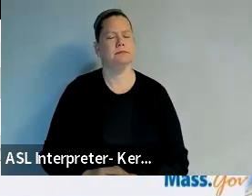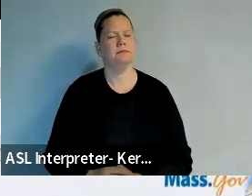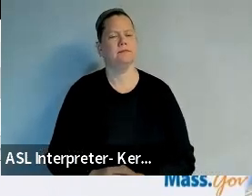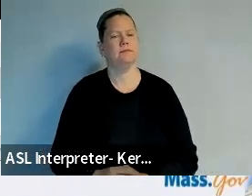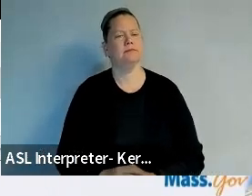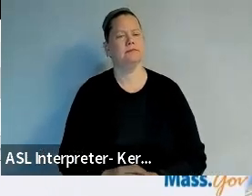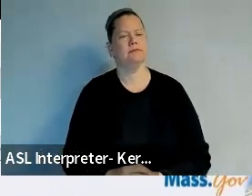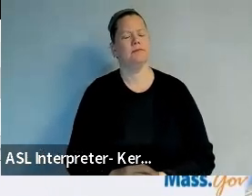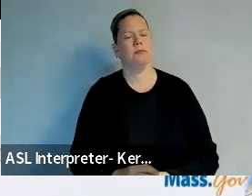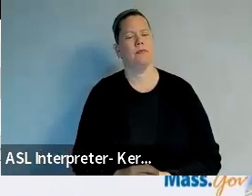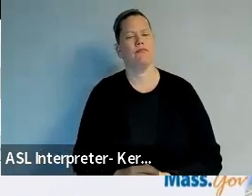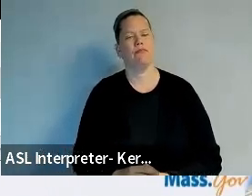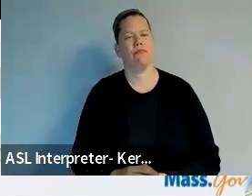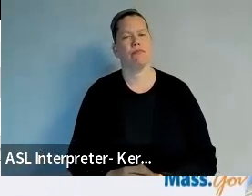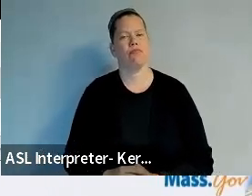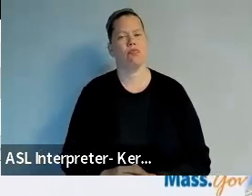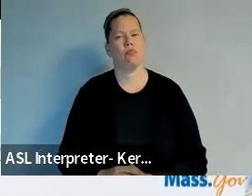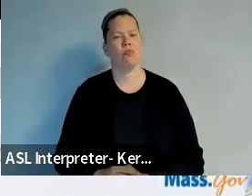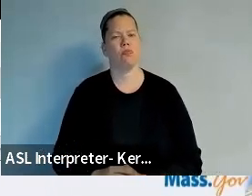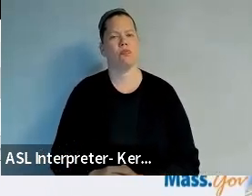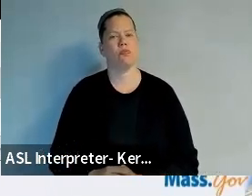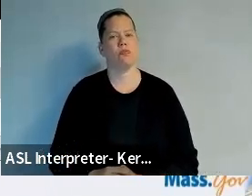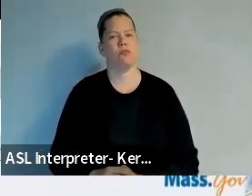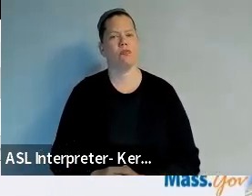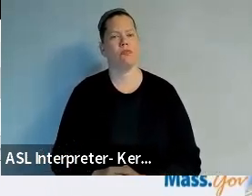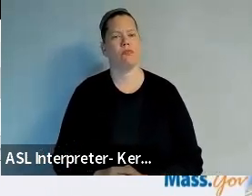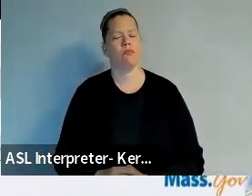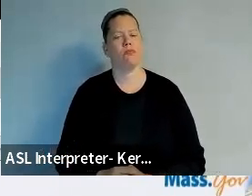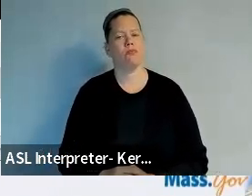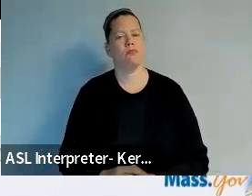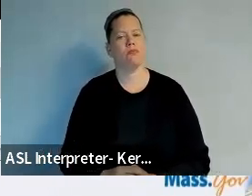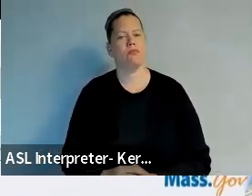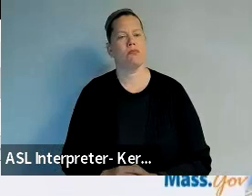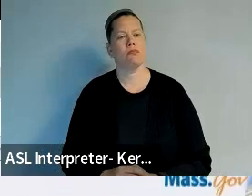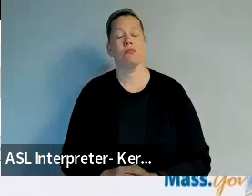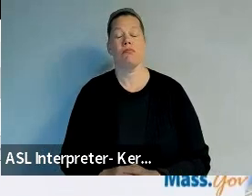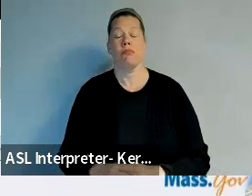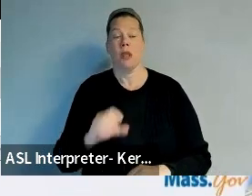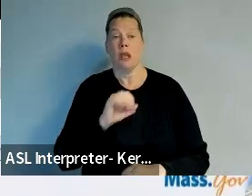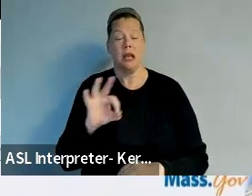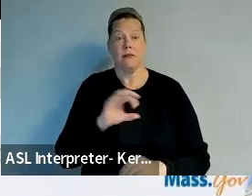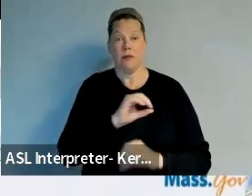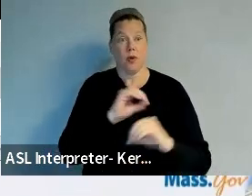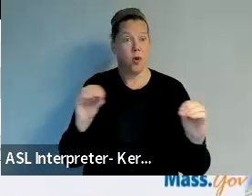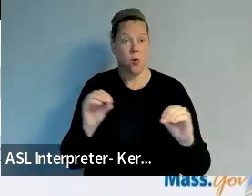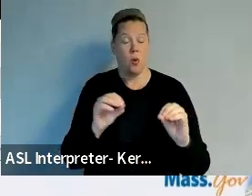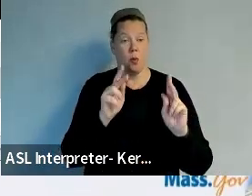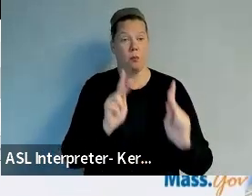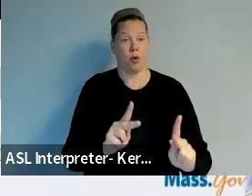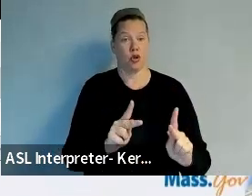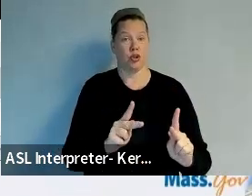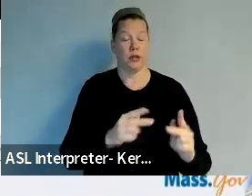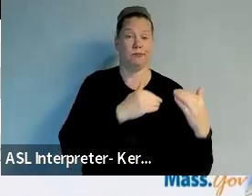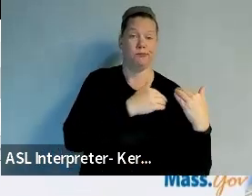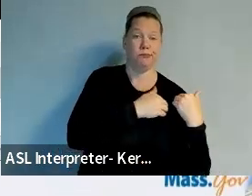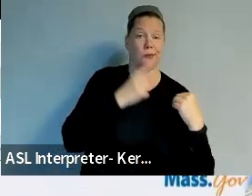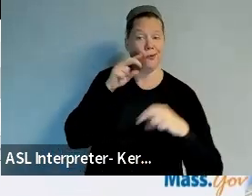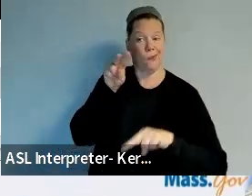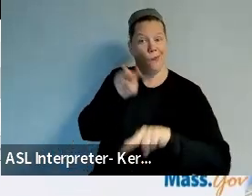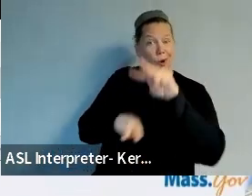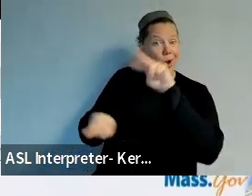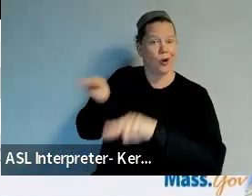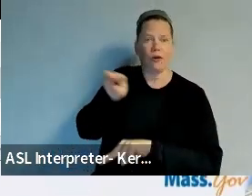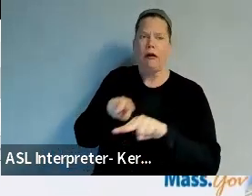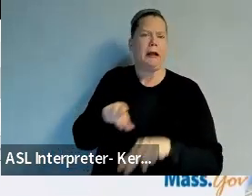However, this screen is not mandatory if no monitoring is necessary, as in this case where